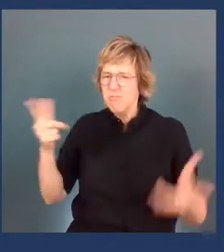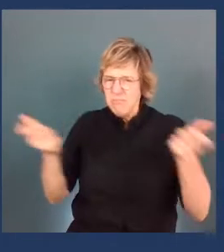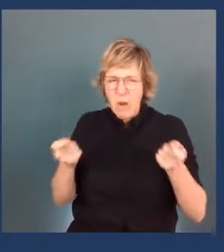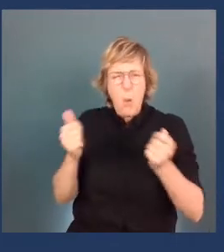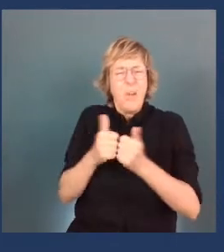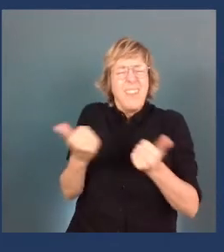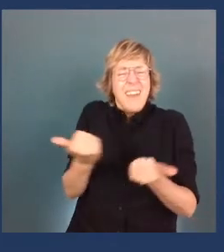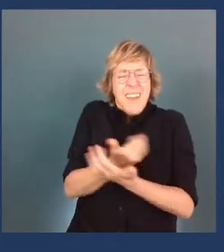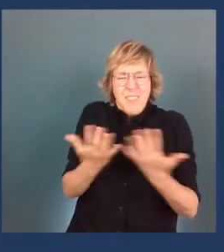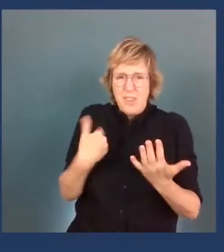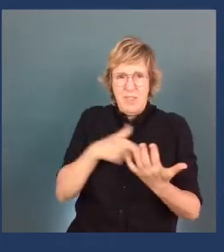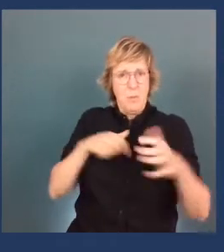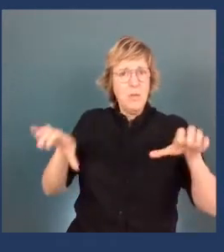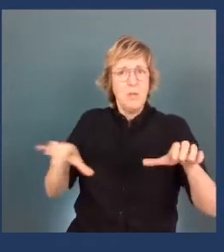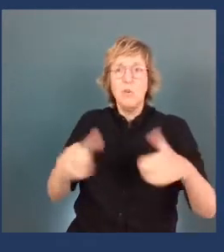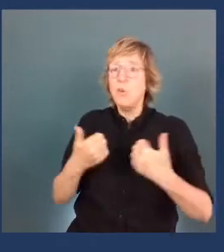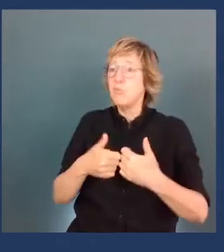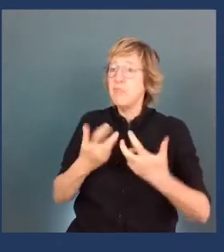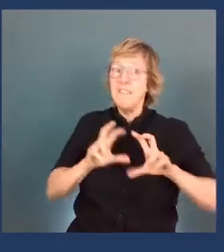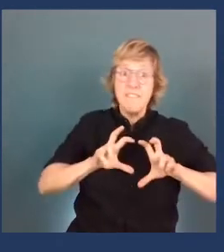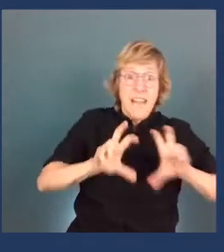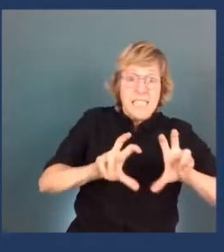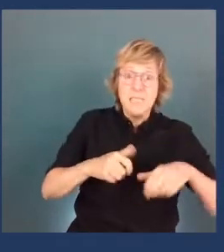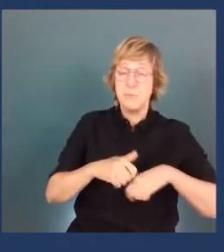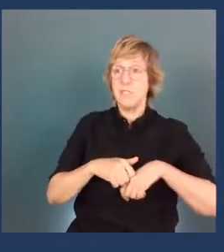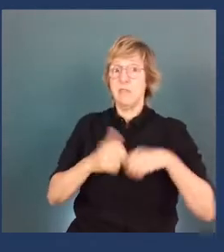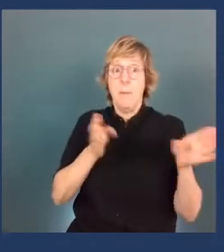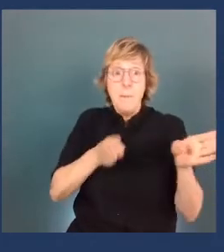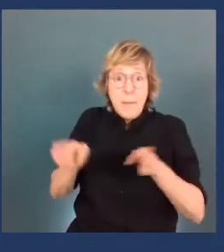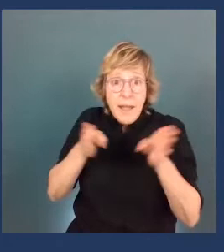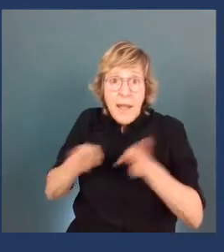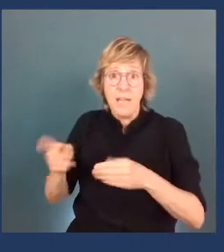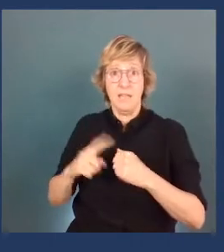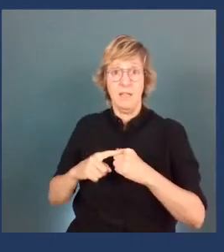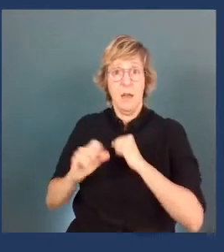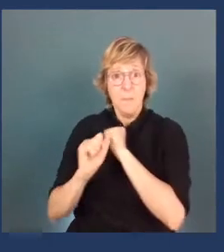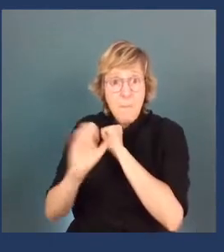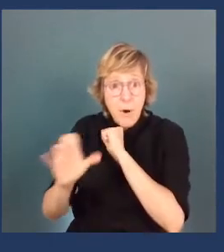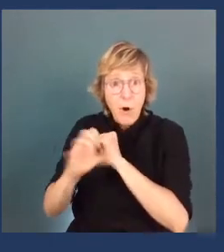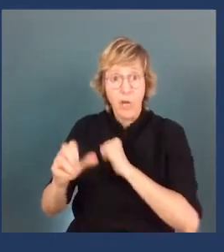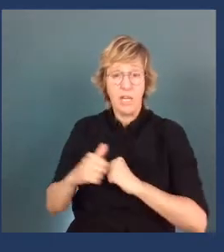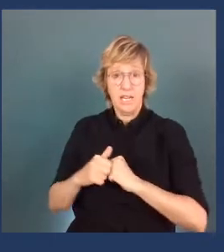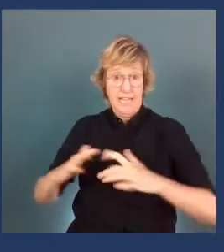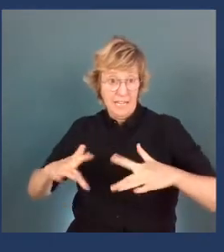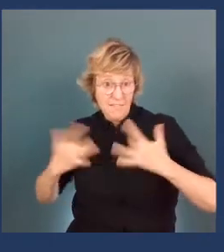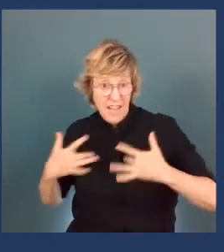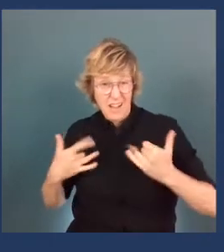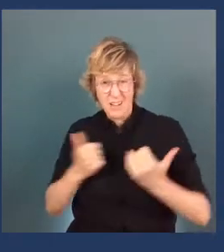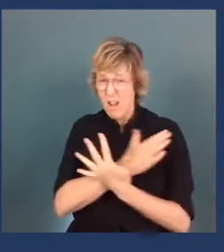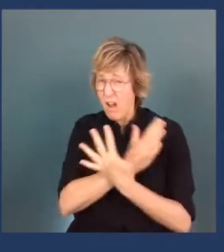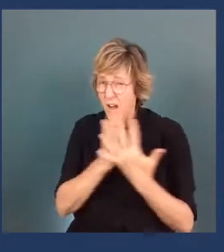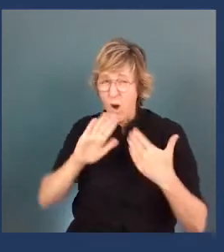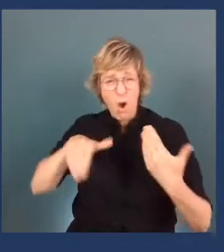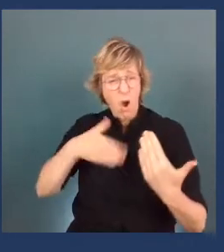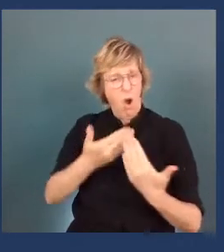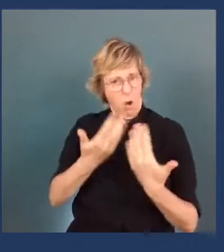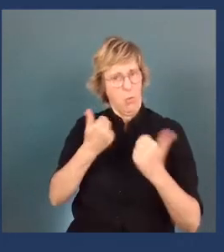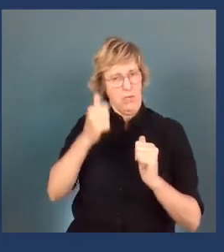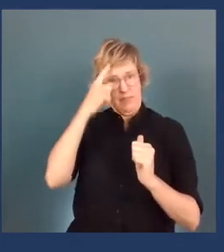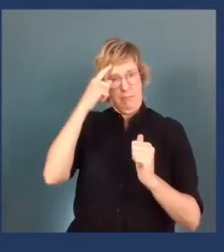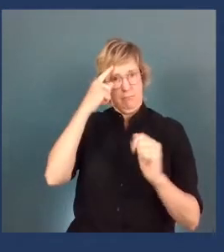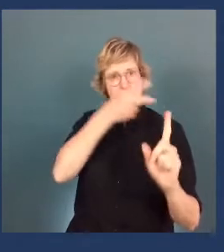our investment decisions, our planning processes, our marketing, our events, everything we do has an angle